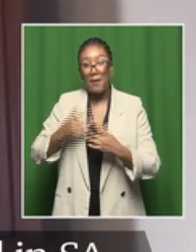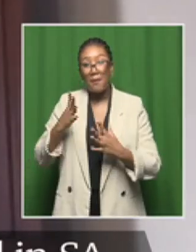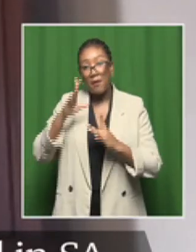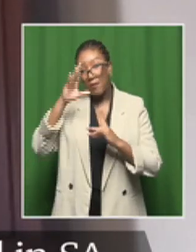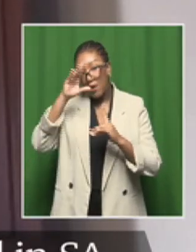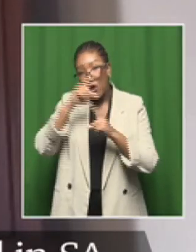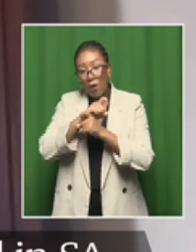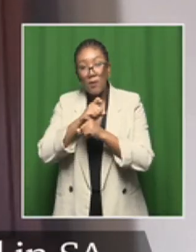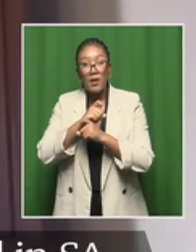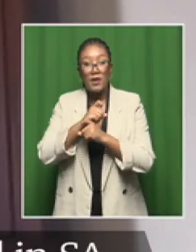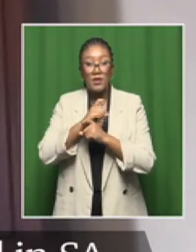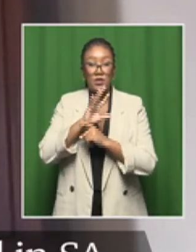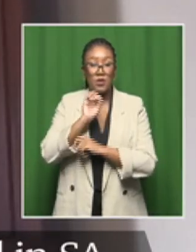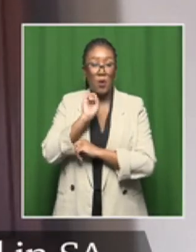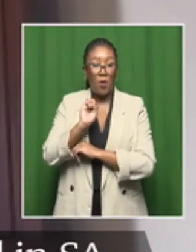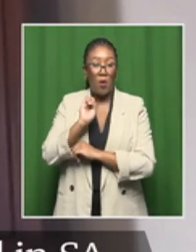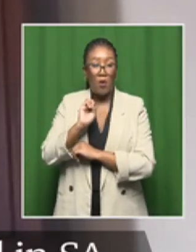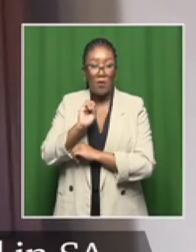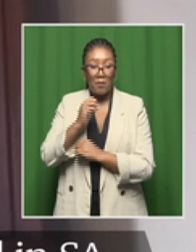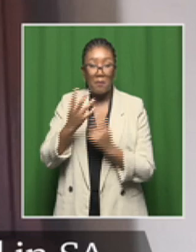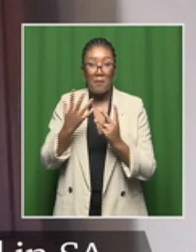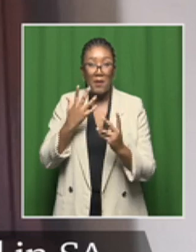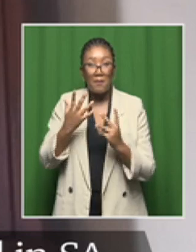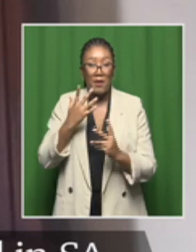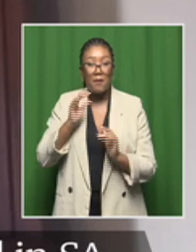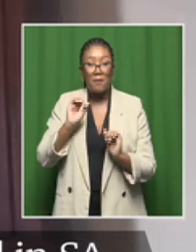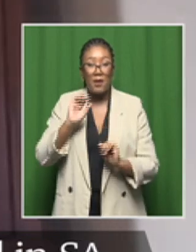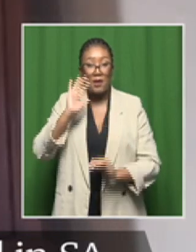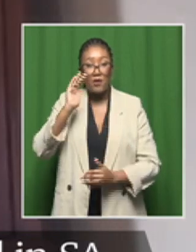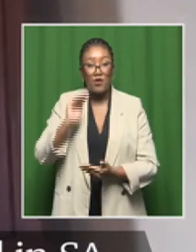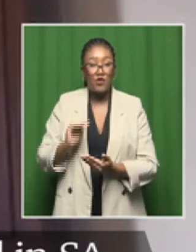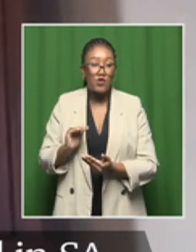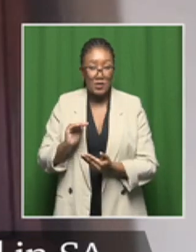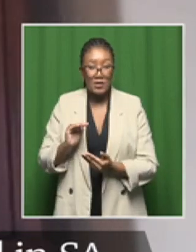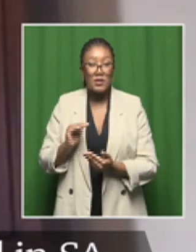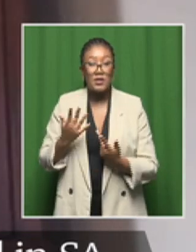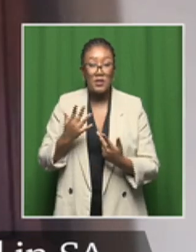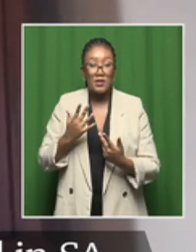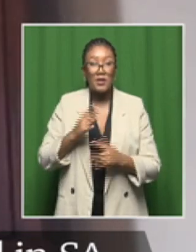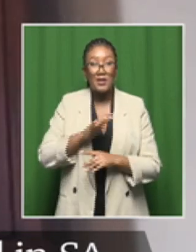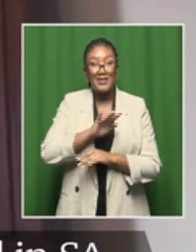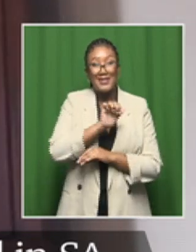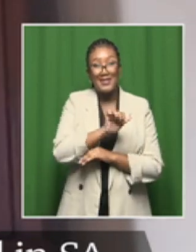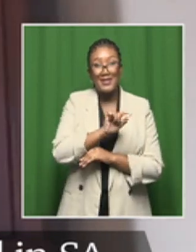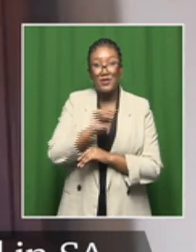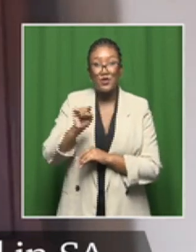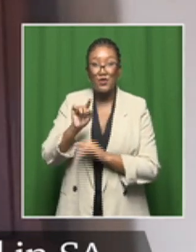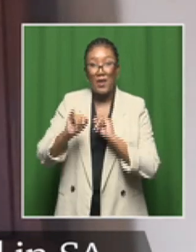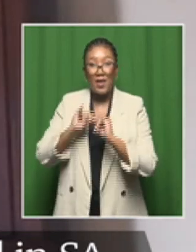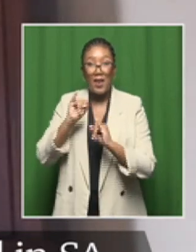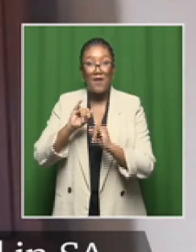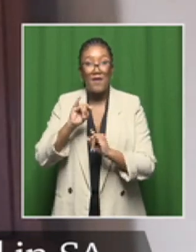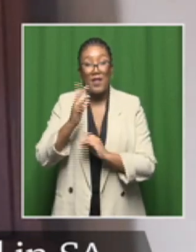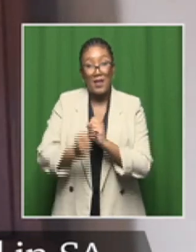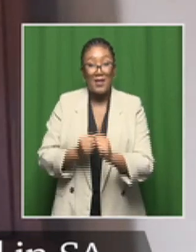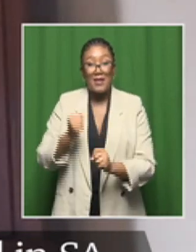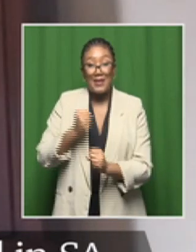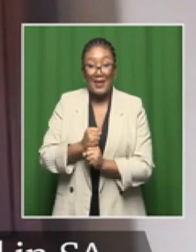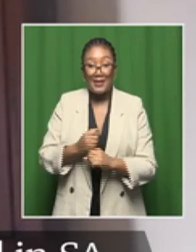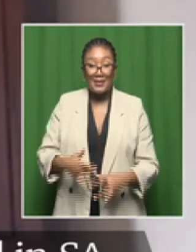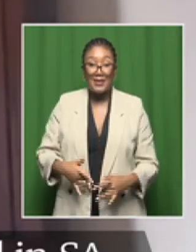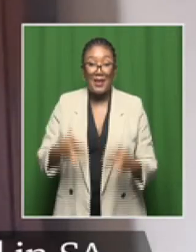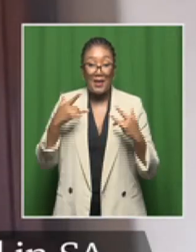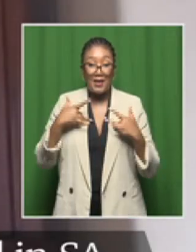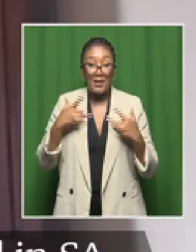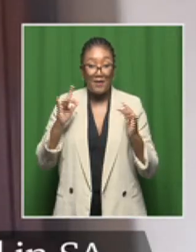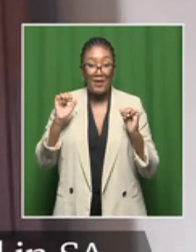complications that I spoke about, can be reduced by anything between 6 to 11 years. Now, that